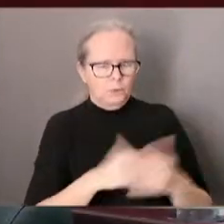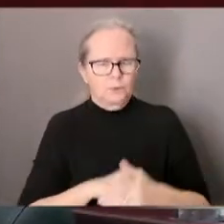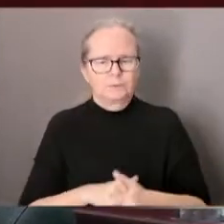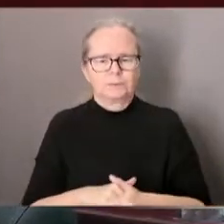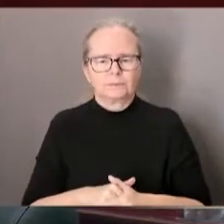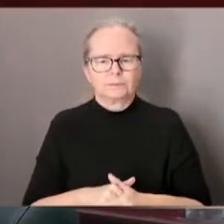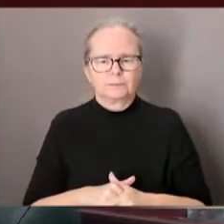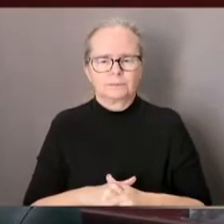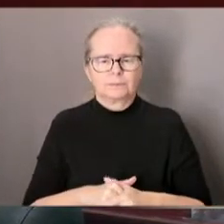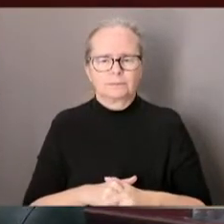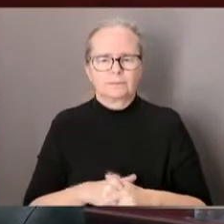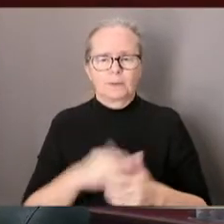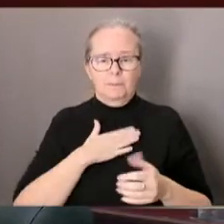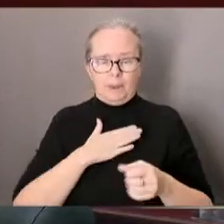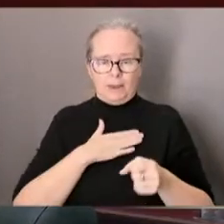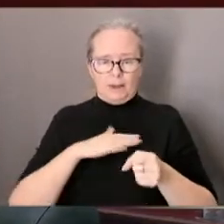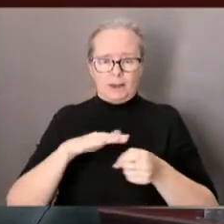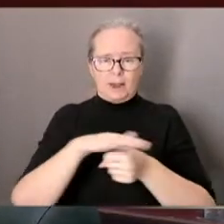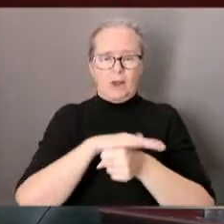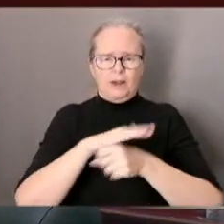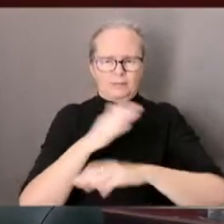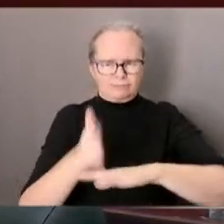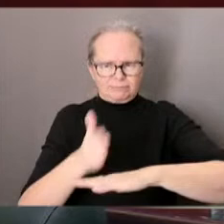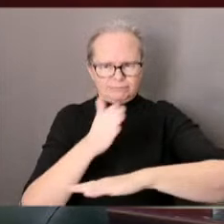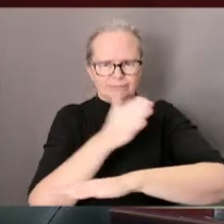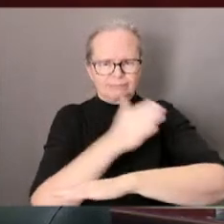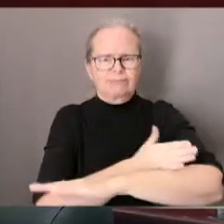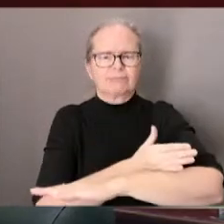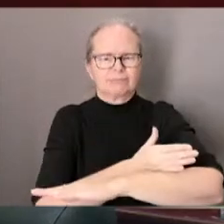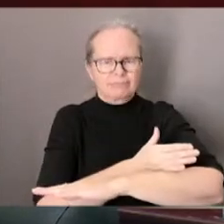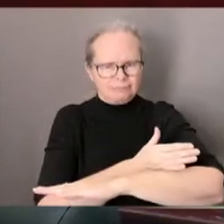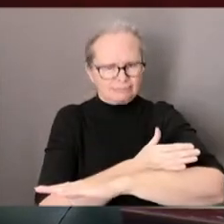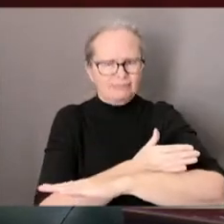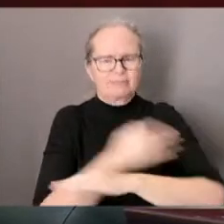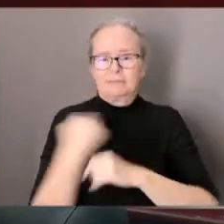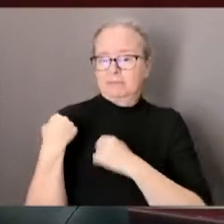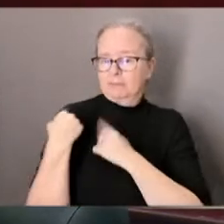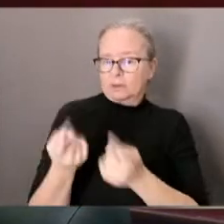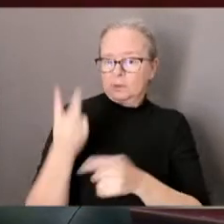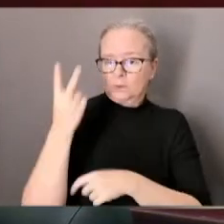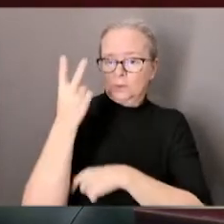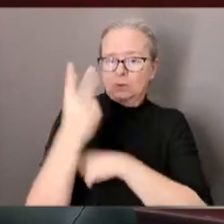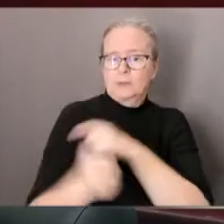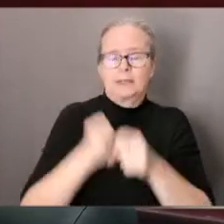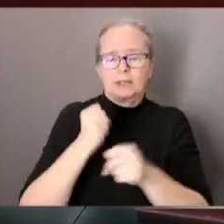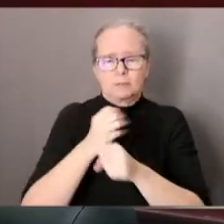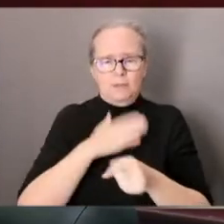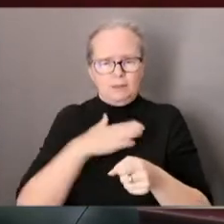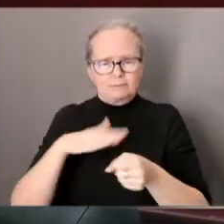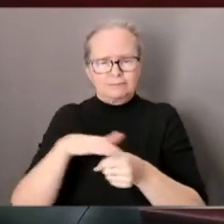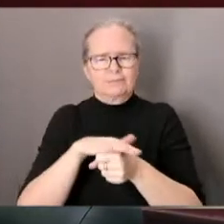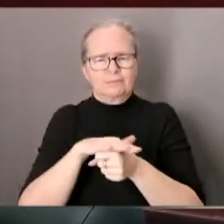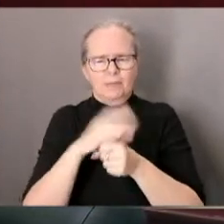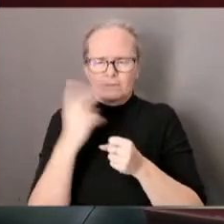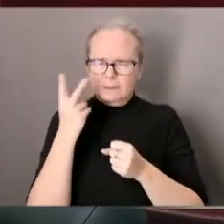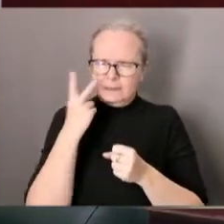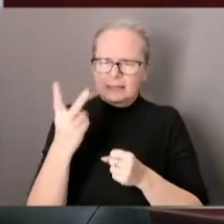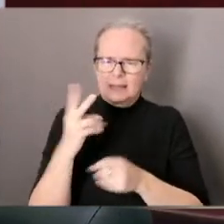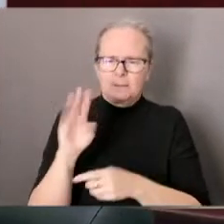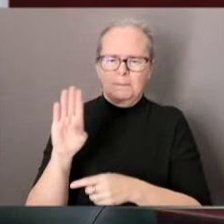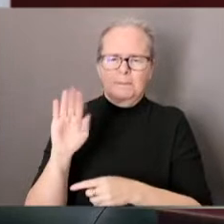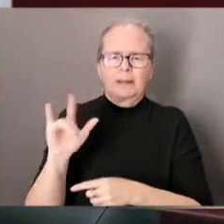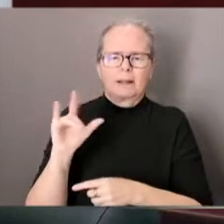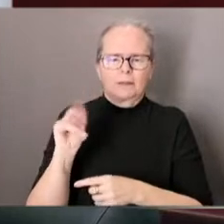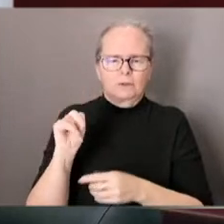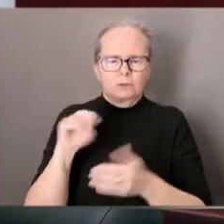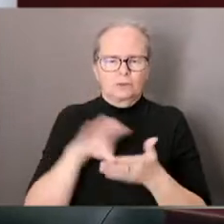Saskatchewan vegerville over the past couple of years my constituency has seen billions of dollars worth of investment creating good paying jobs and